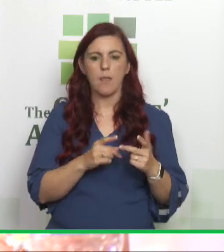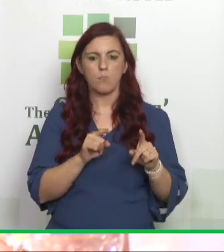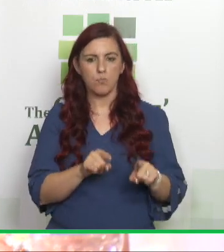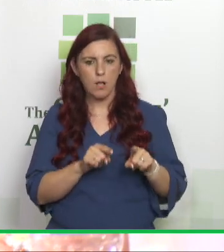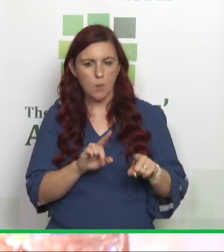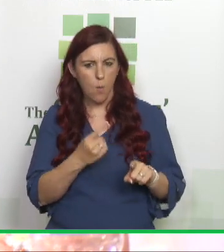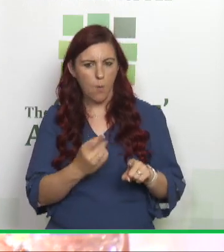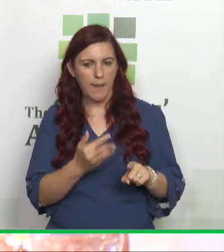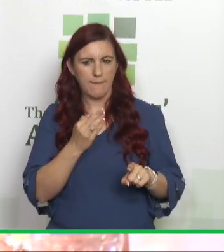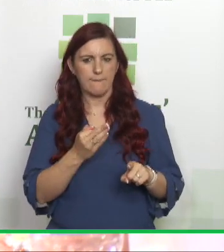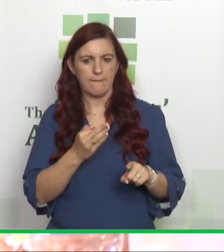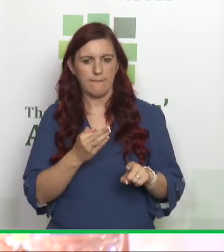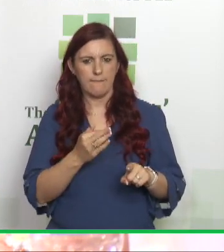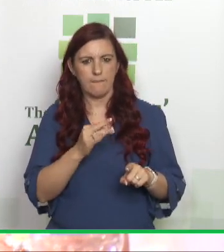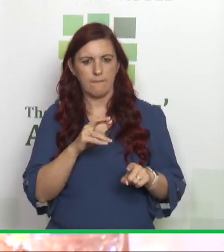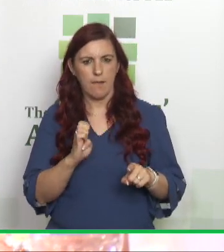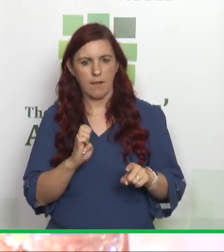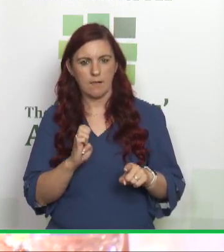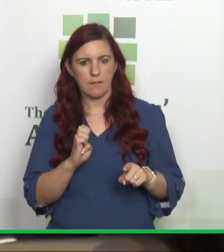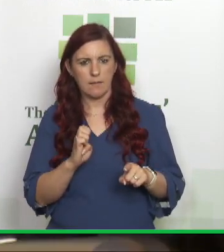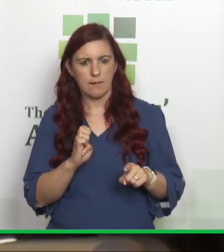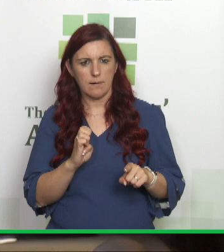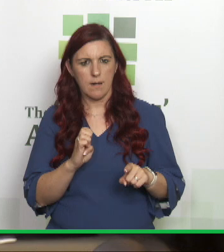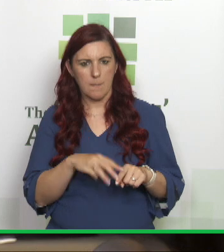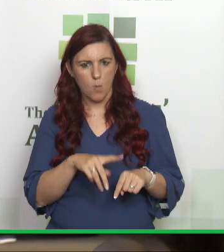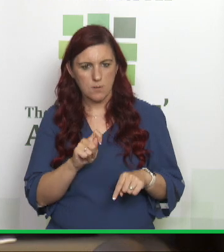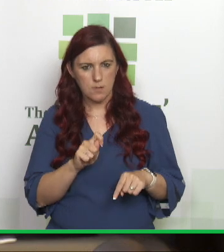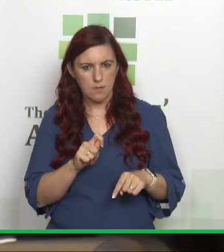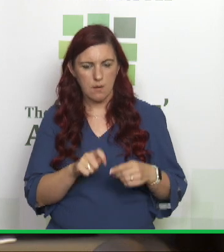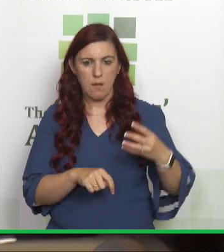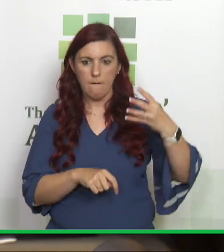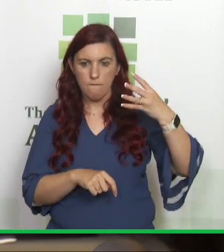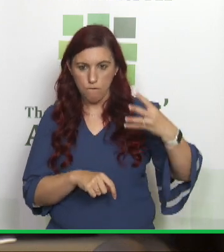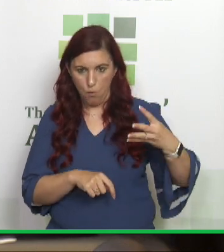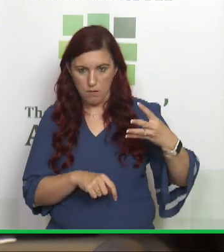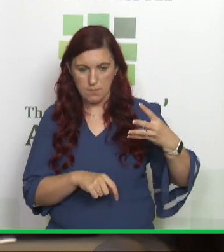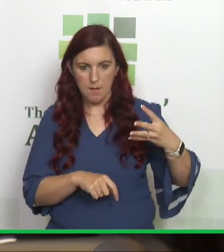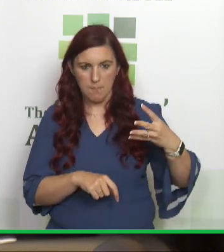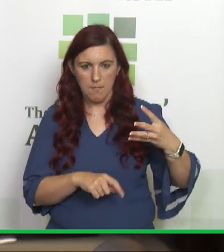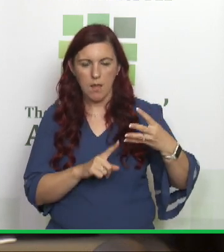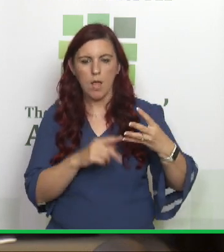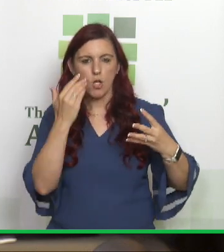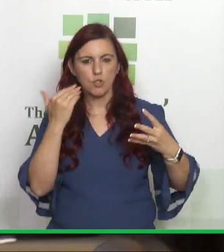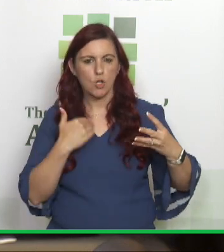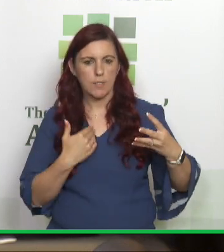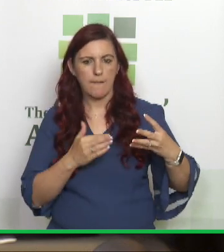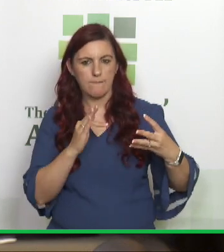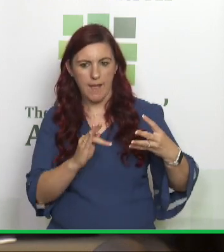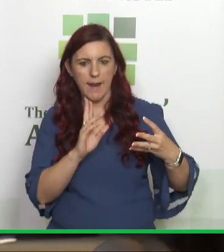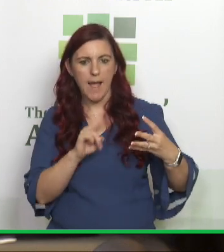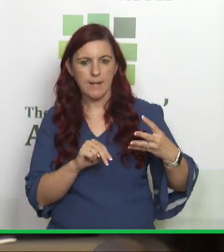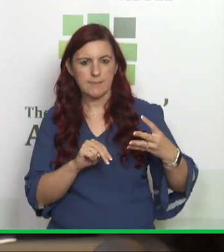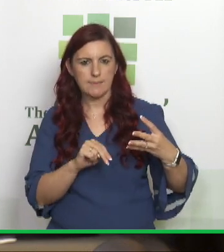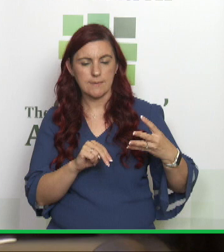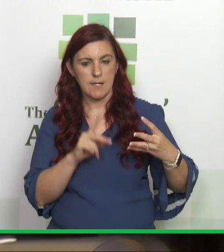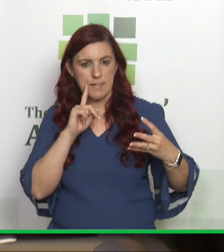only result in a fine at most. For your fourth offence, a judge can fine you and at their